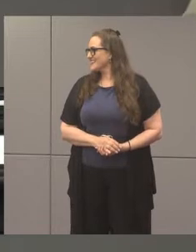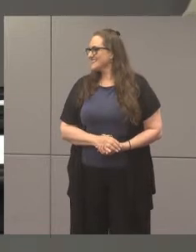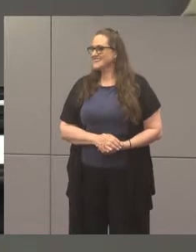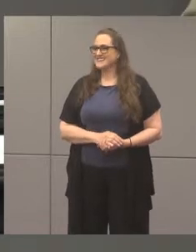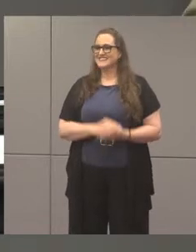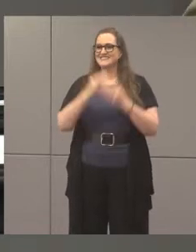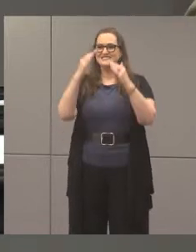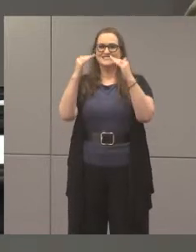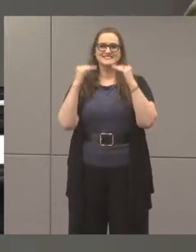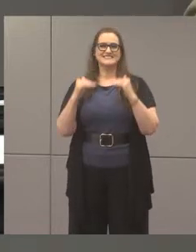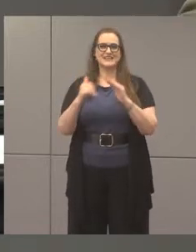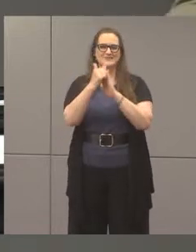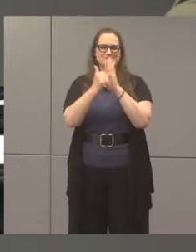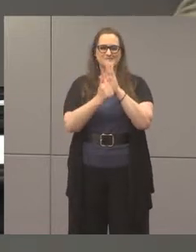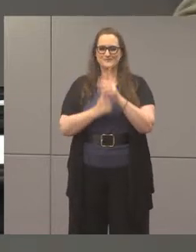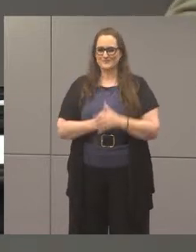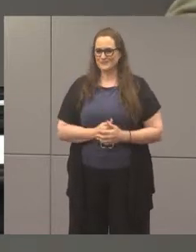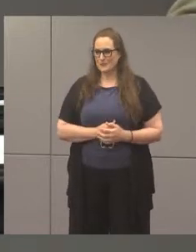Next on the agenda.